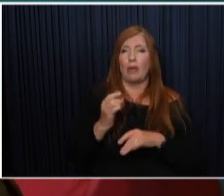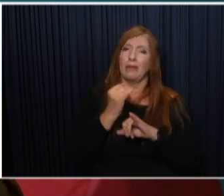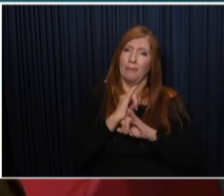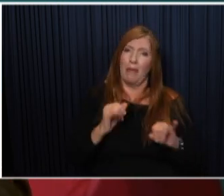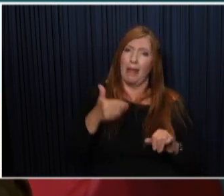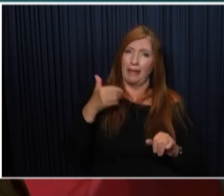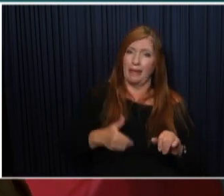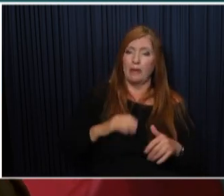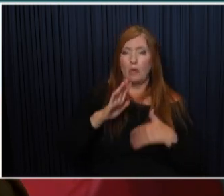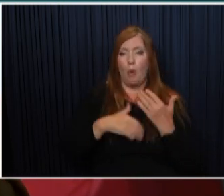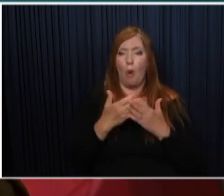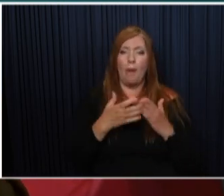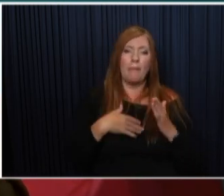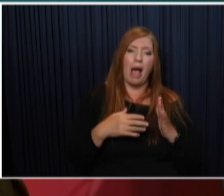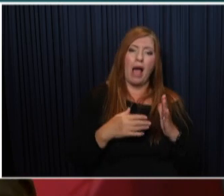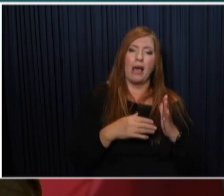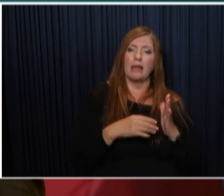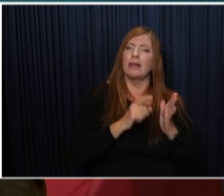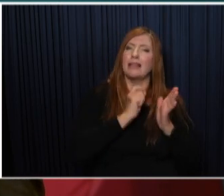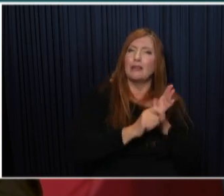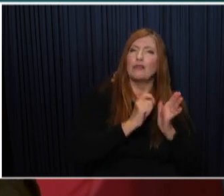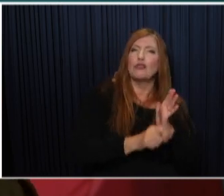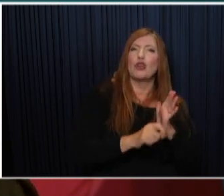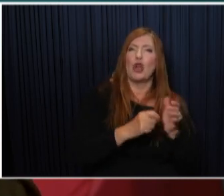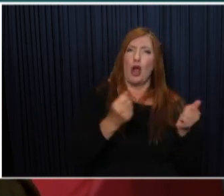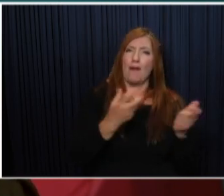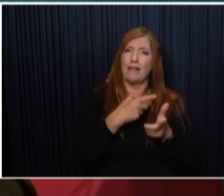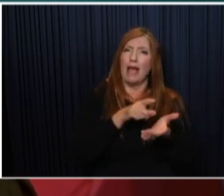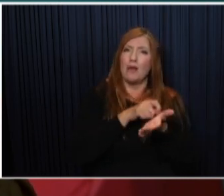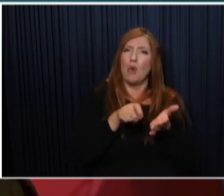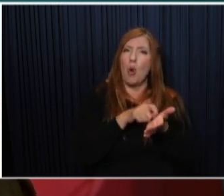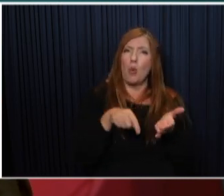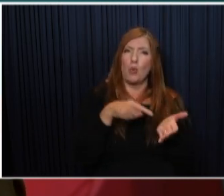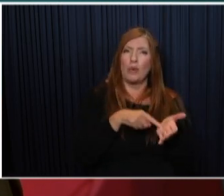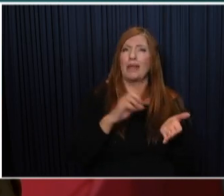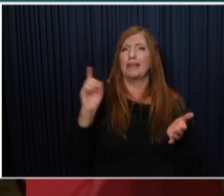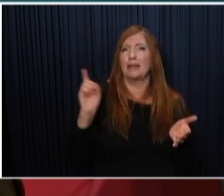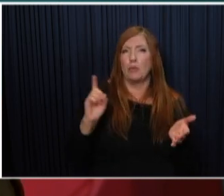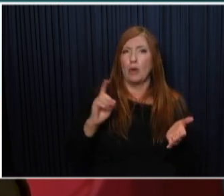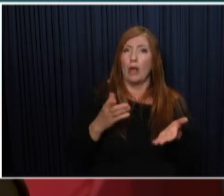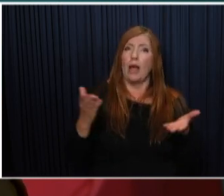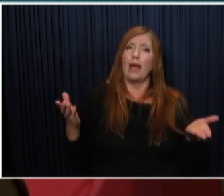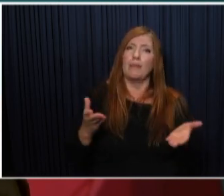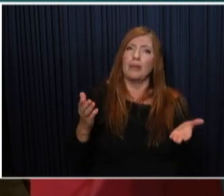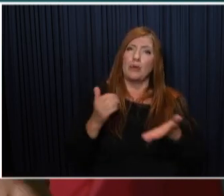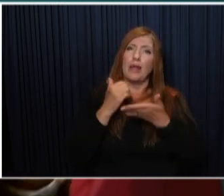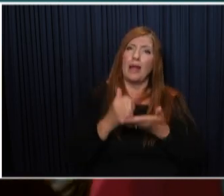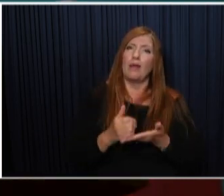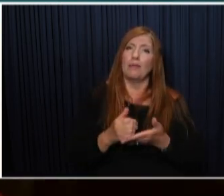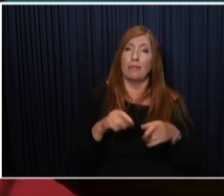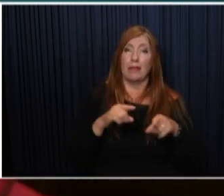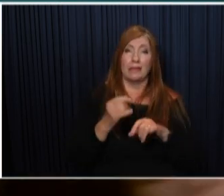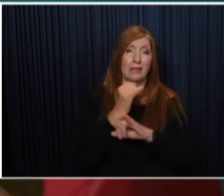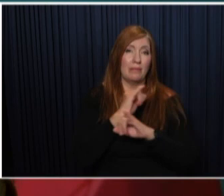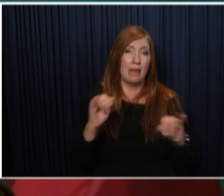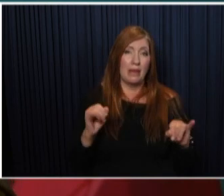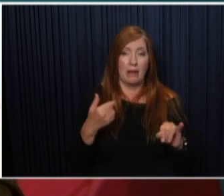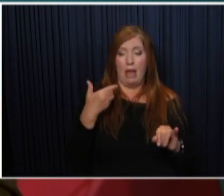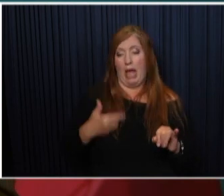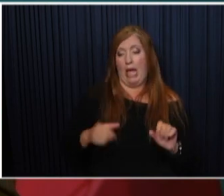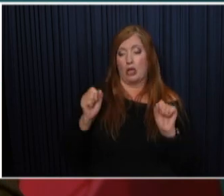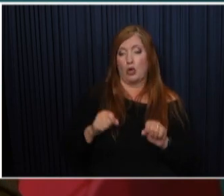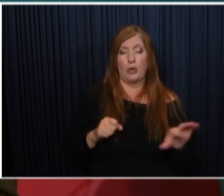my literature and everything is Democrat. I'm here to help because as an independent, I could select